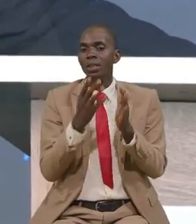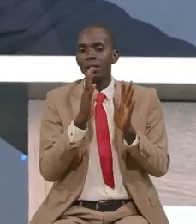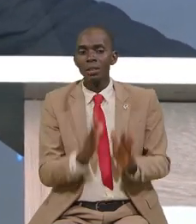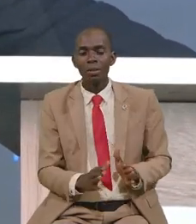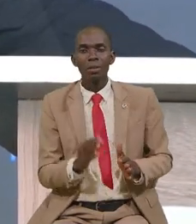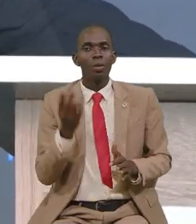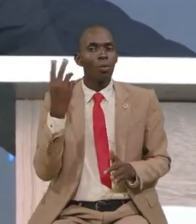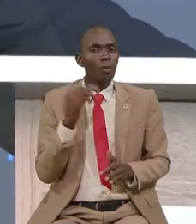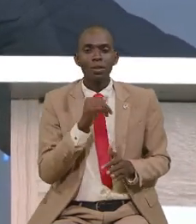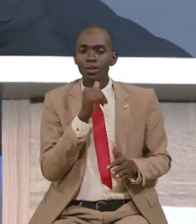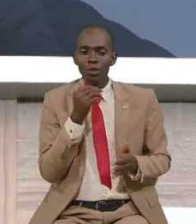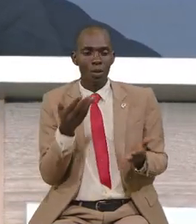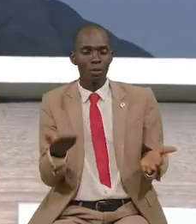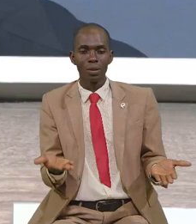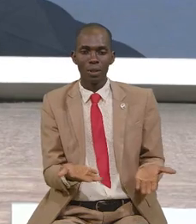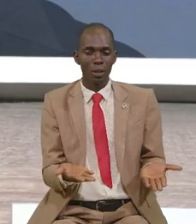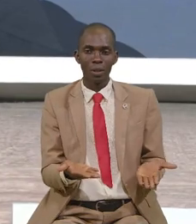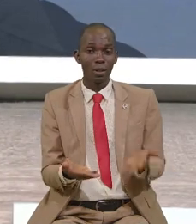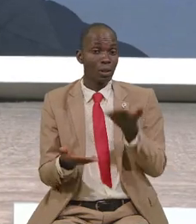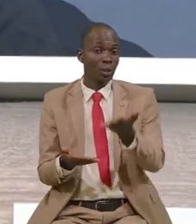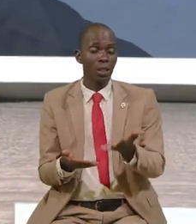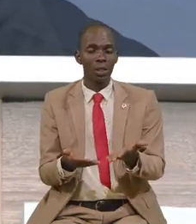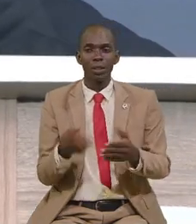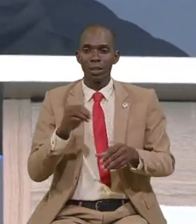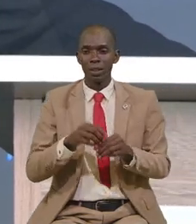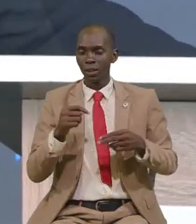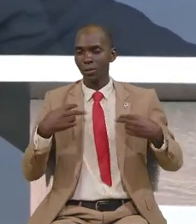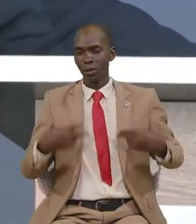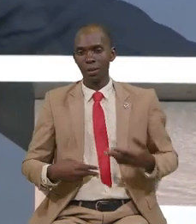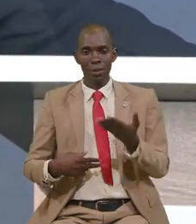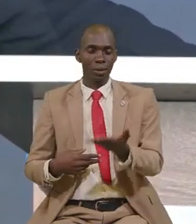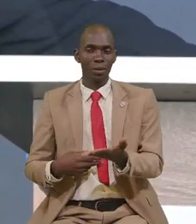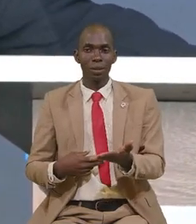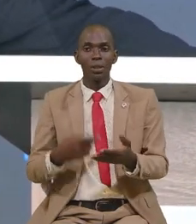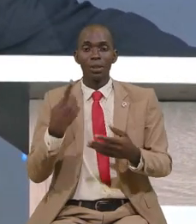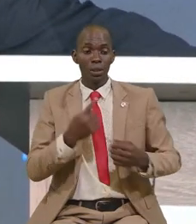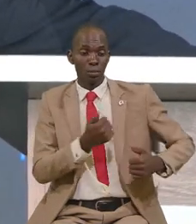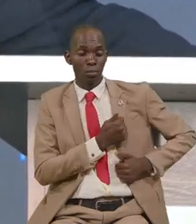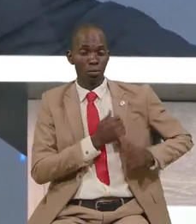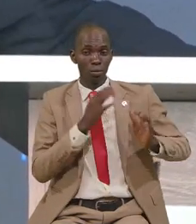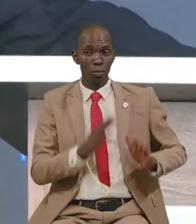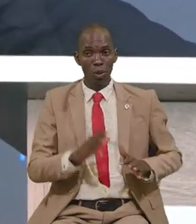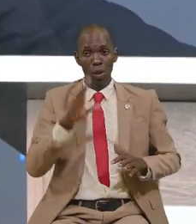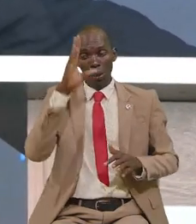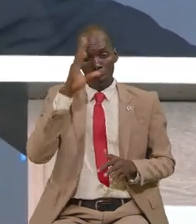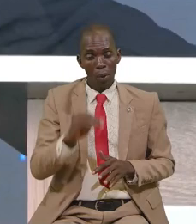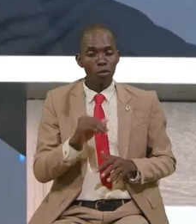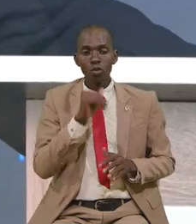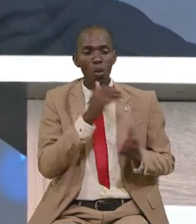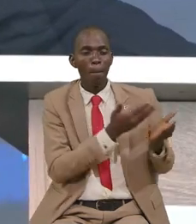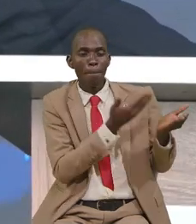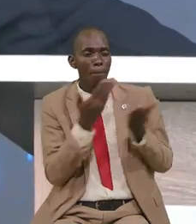even there in the physical. The centurion, the master, did not bring